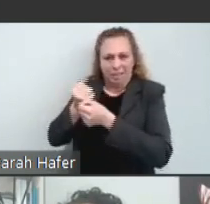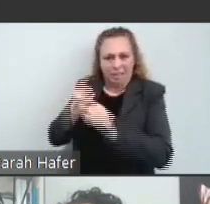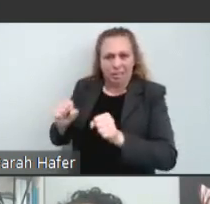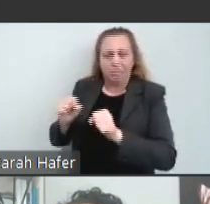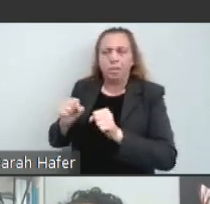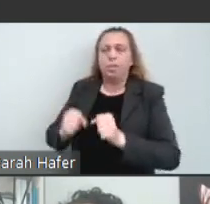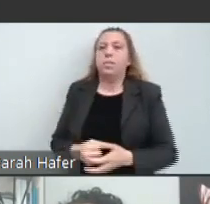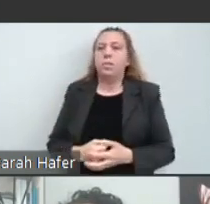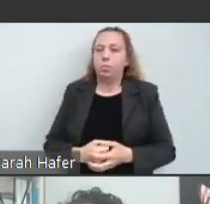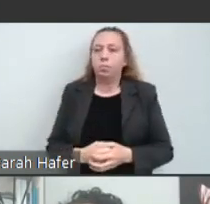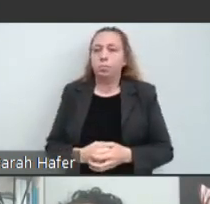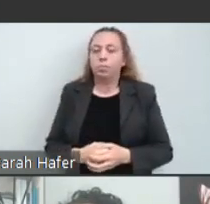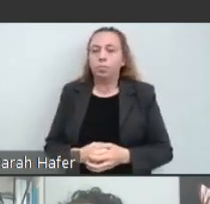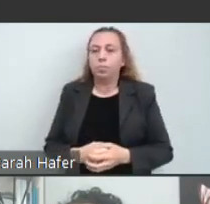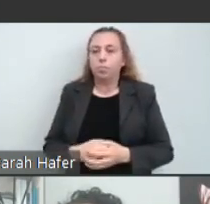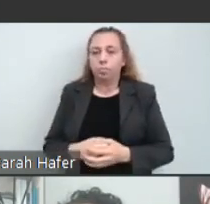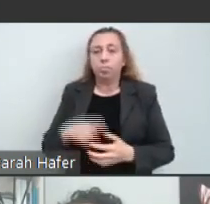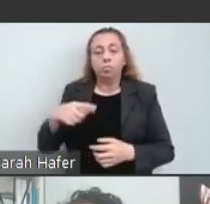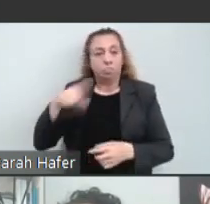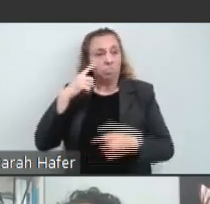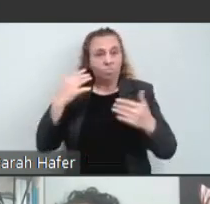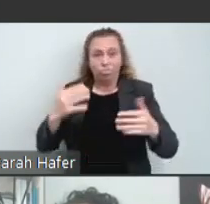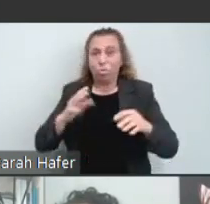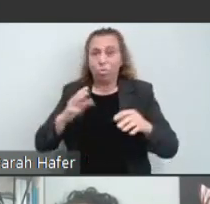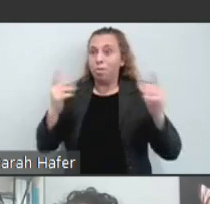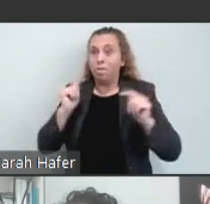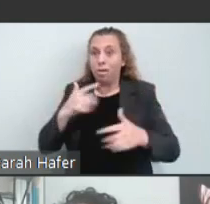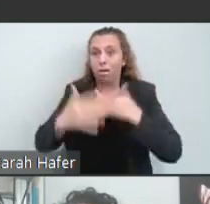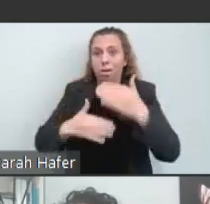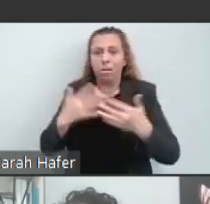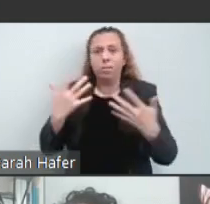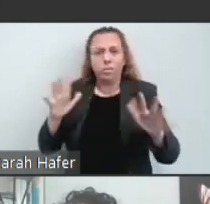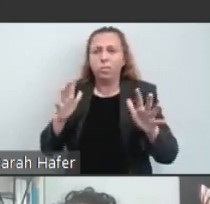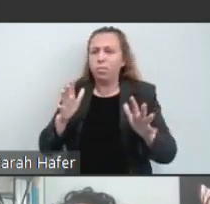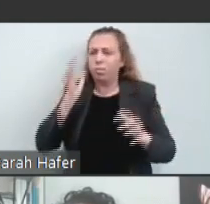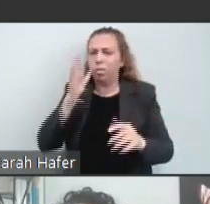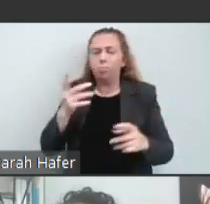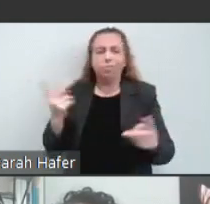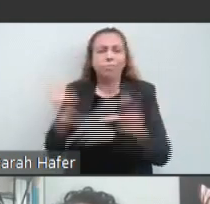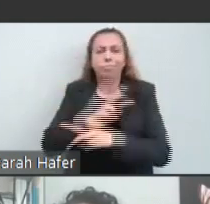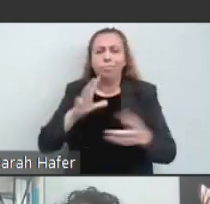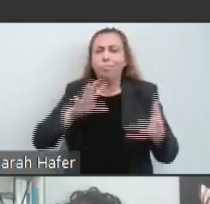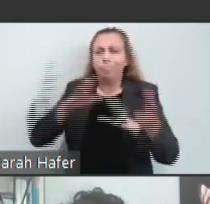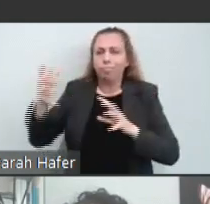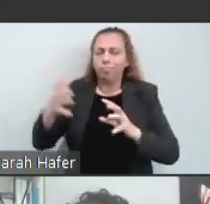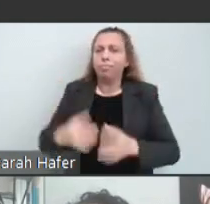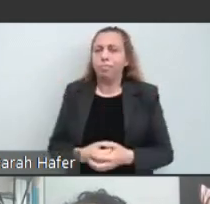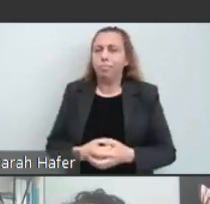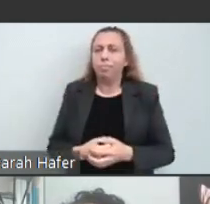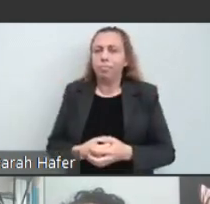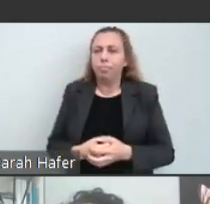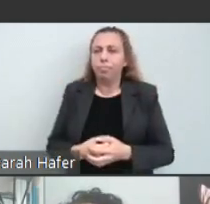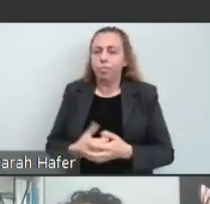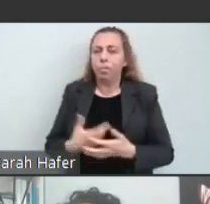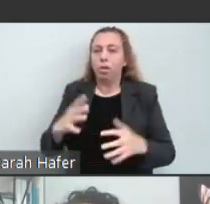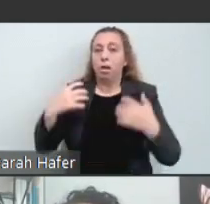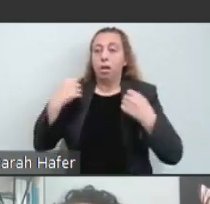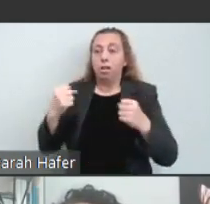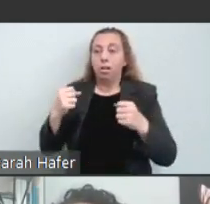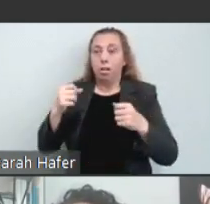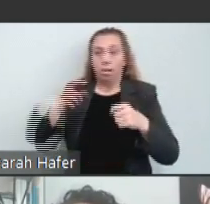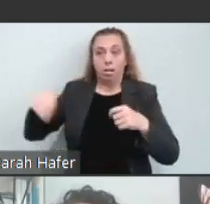fast, too much, this virus will only deepen already unacceptable health inequities and overwhelm the